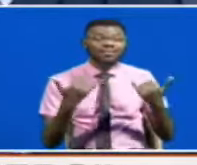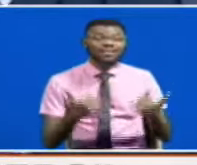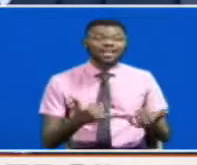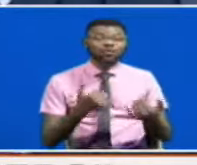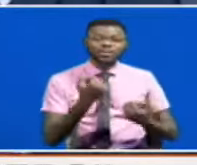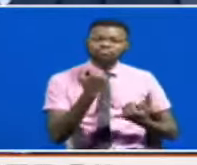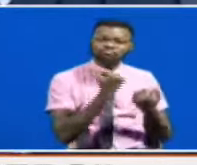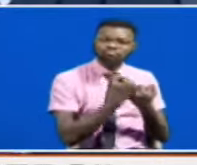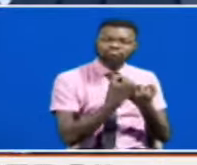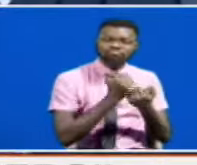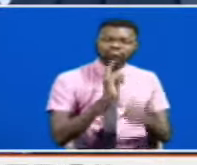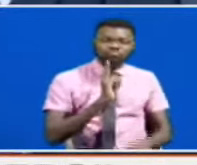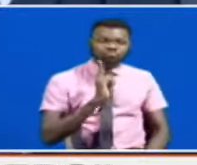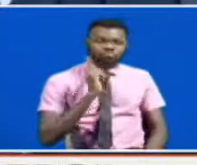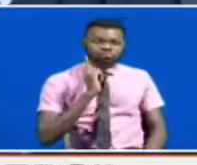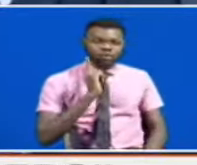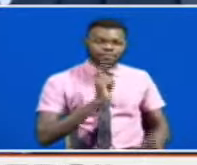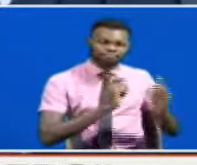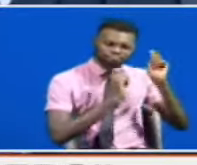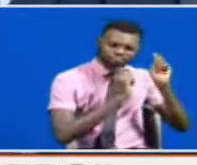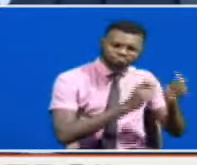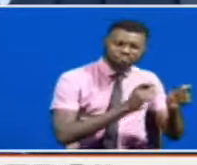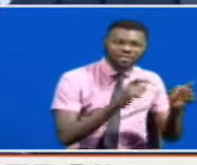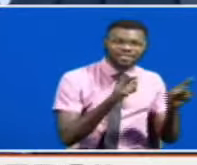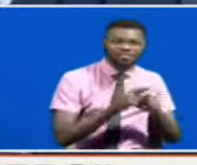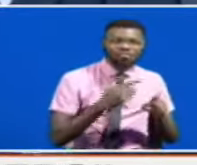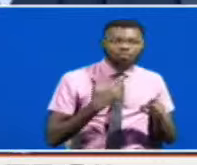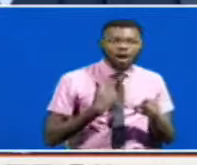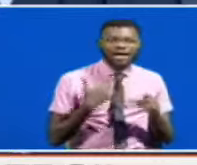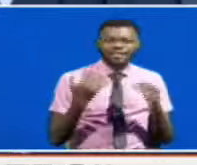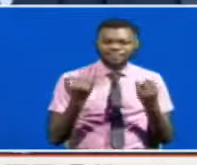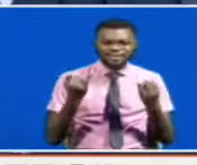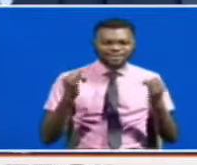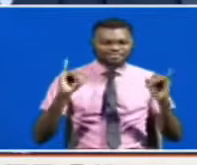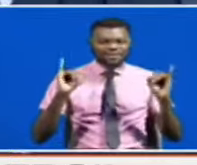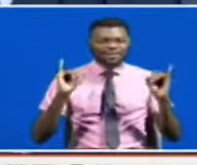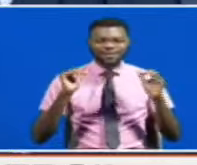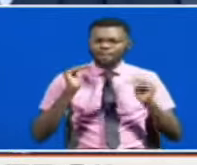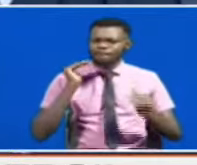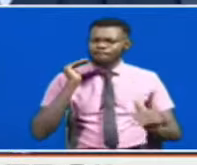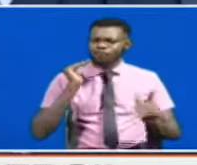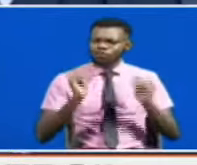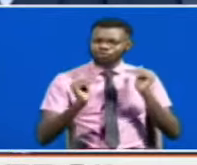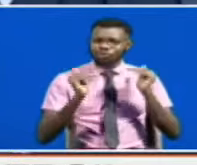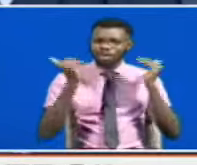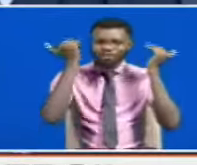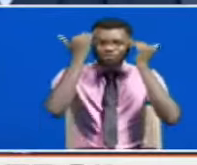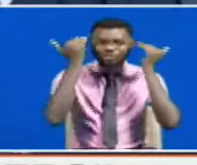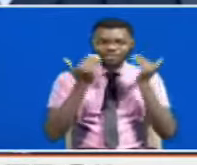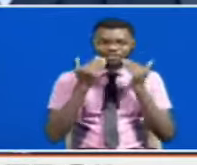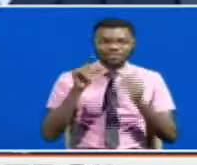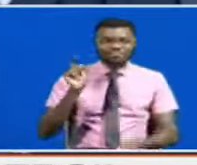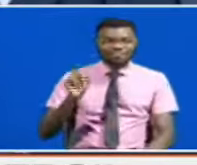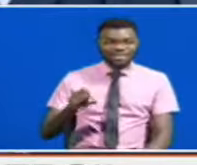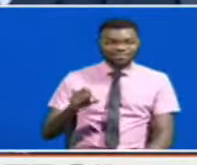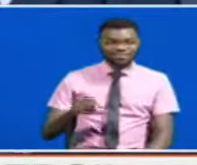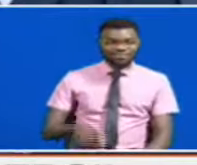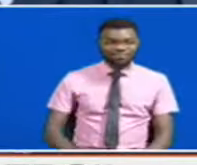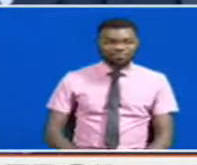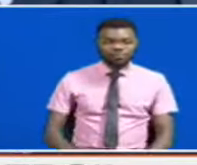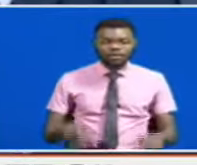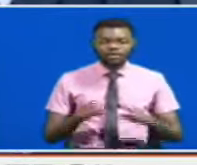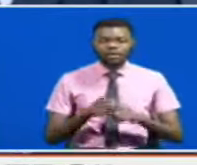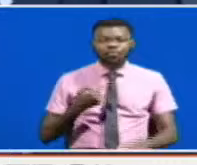the rule of law and supports the need for an independent and professional judiciary. Subsequently,